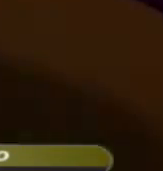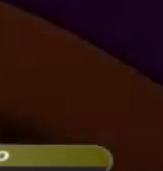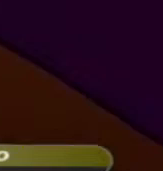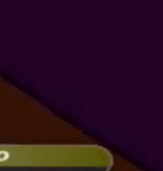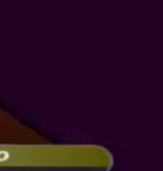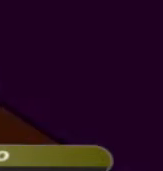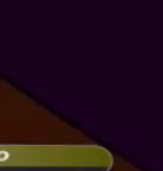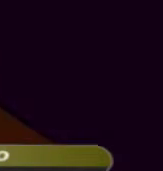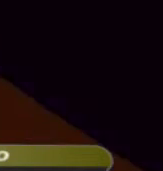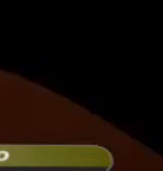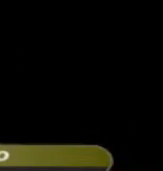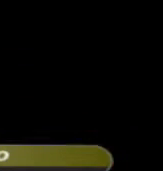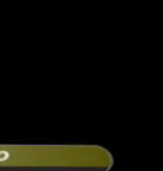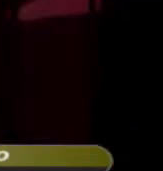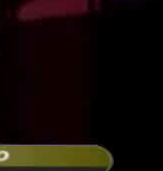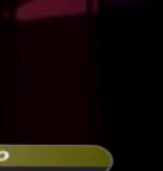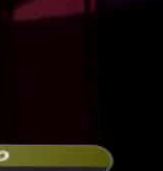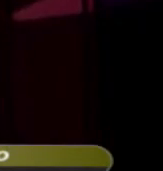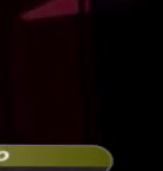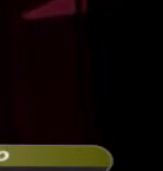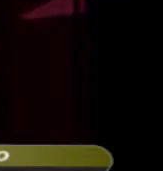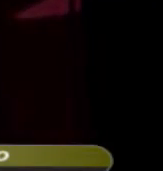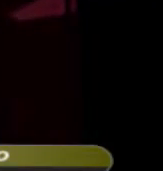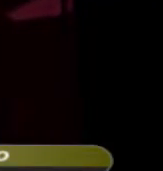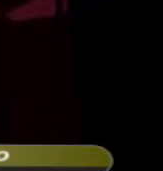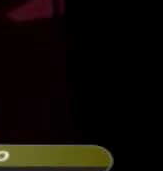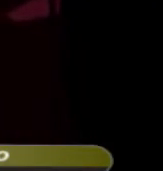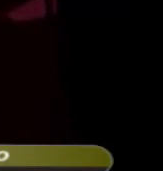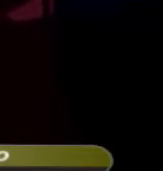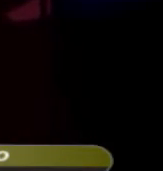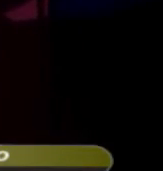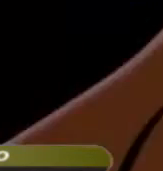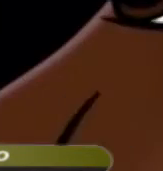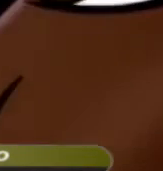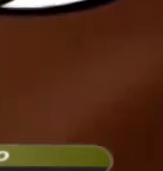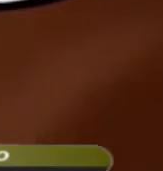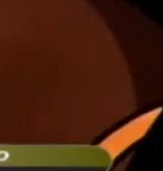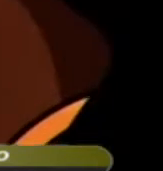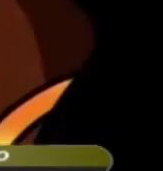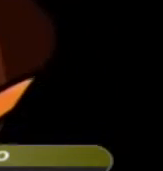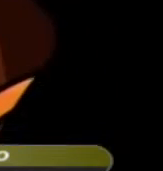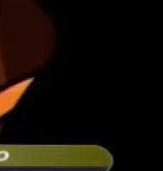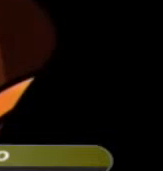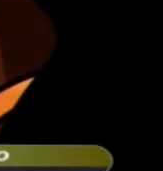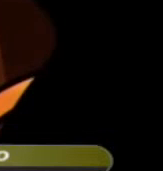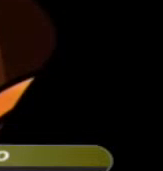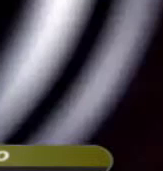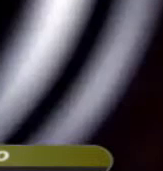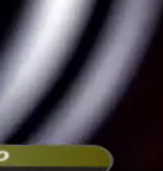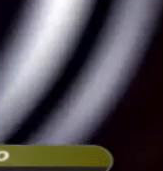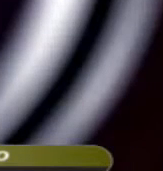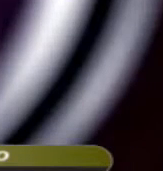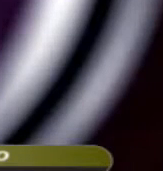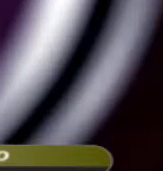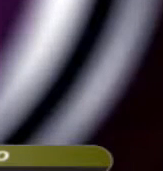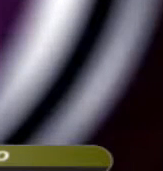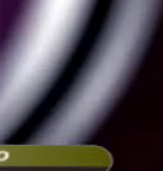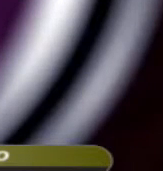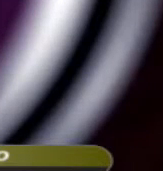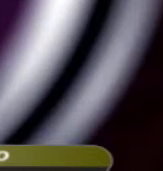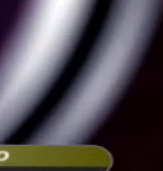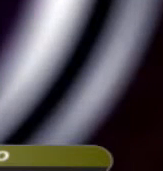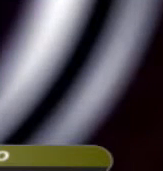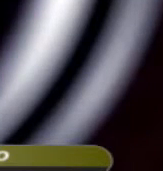I wanna be a number one, oh, yeah. Tell me make a carry gun,